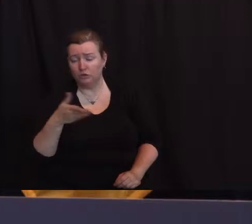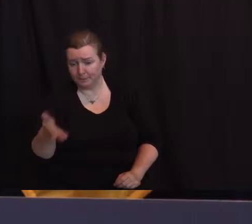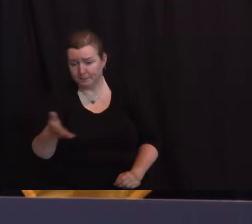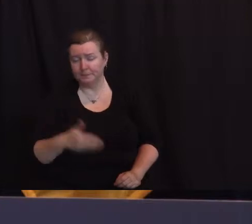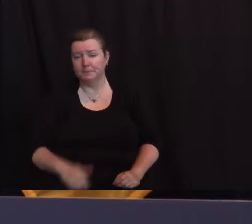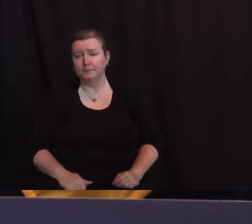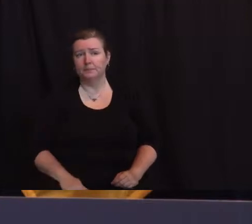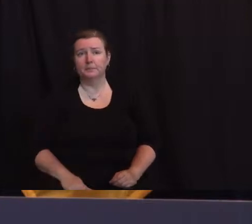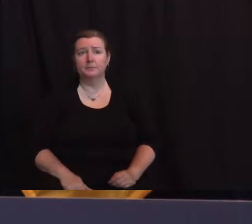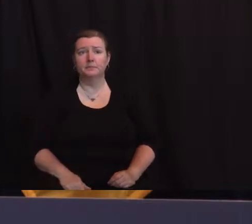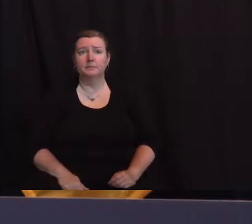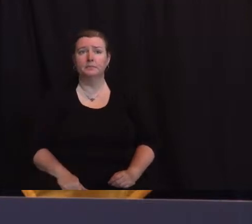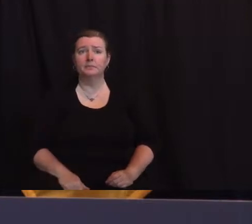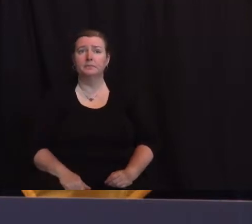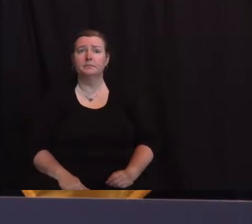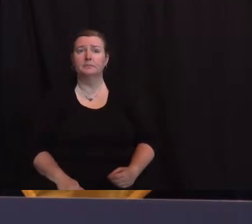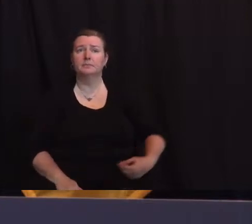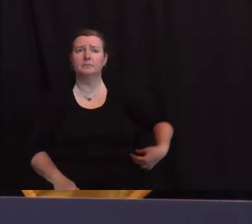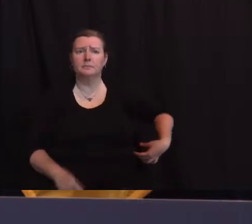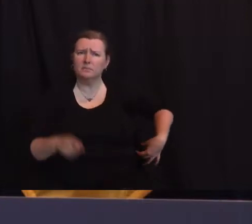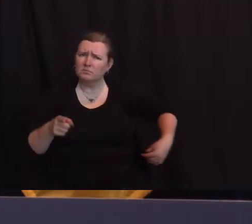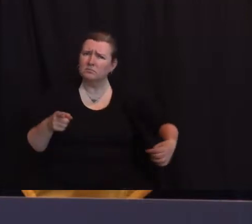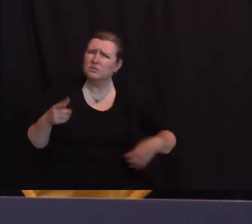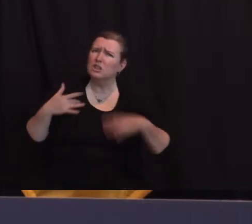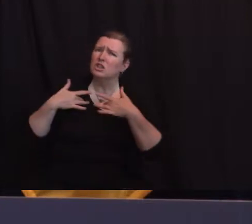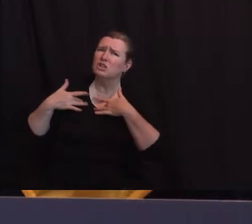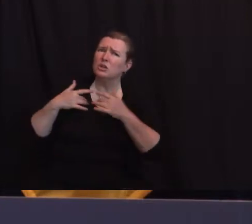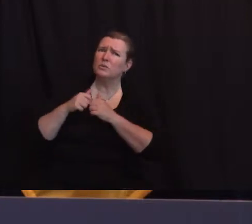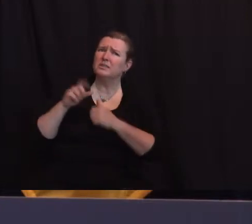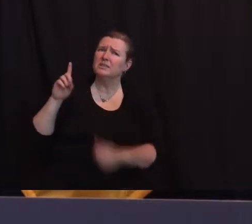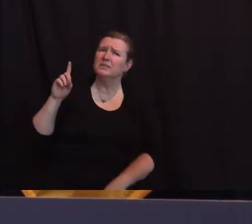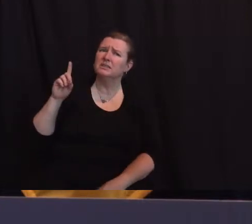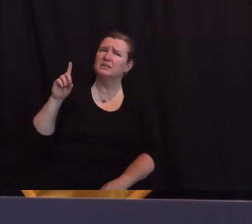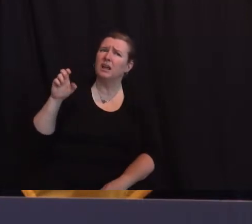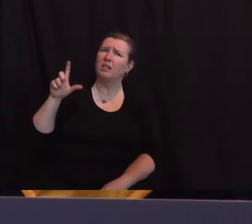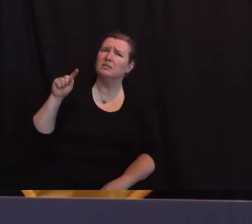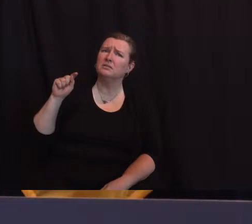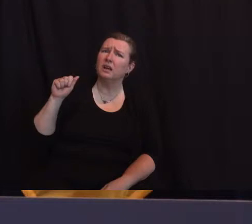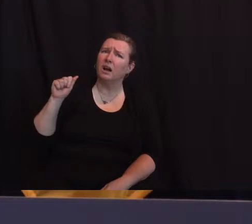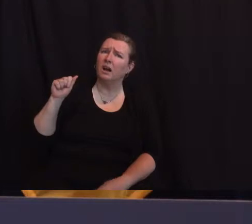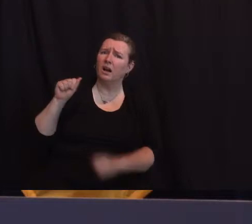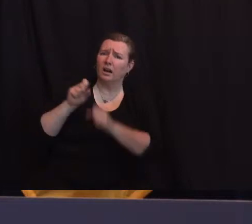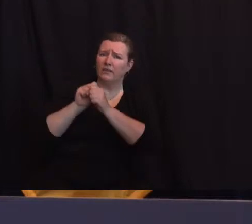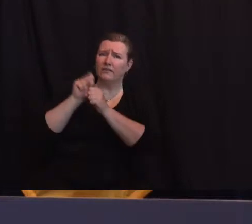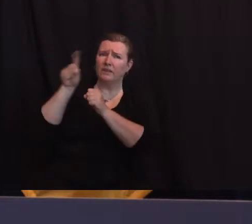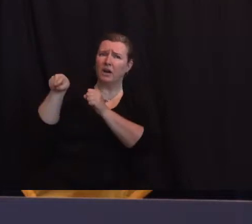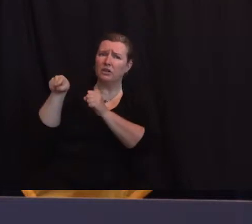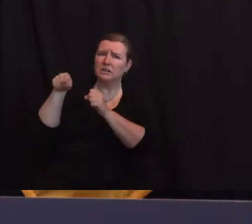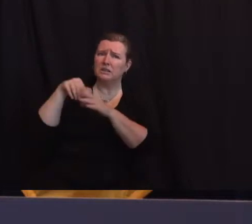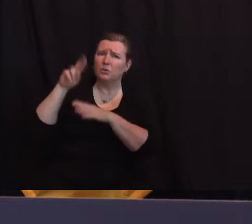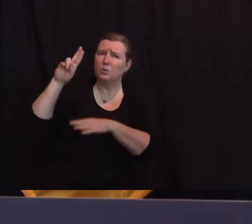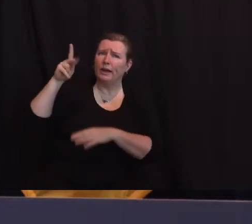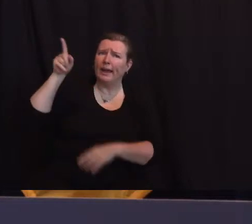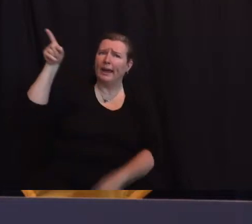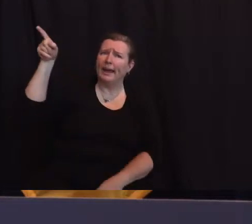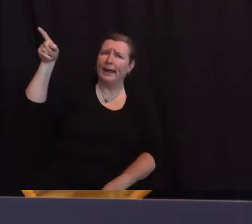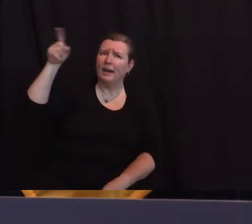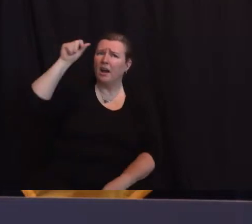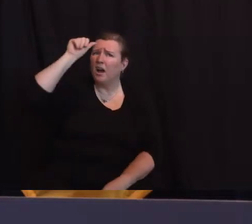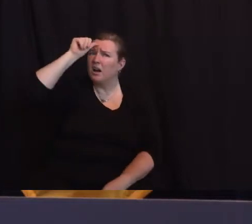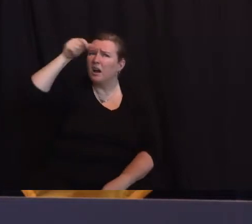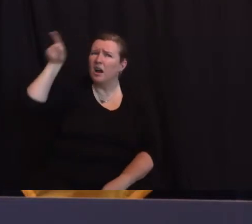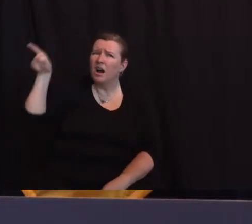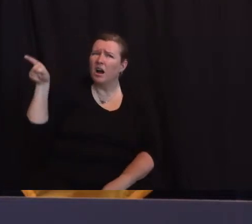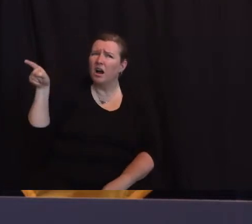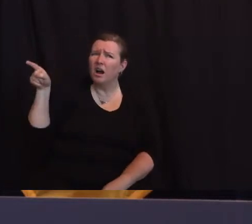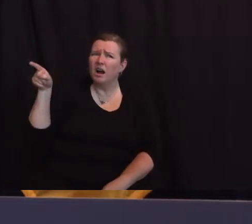Good afternoon. Commissioner, how concerned are you with the Delta variant given what's happening in India and the UK? And of the 7 deaths from breakthrough